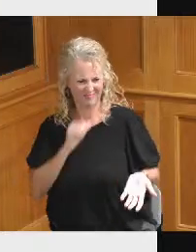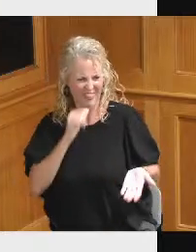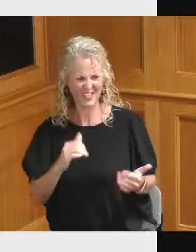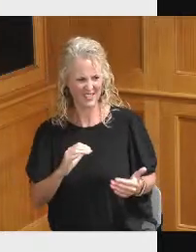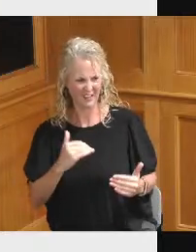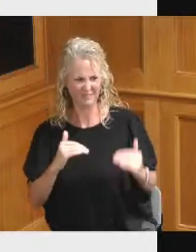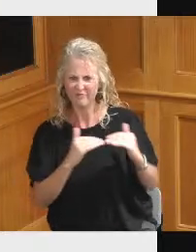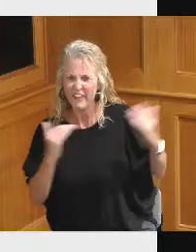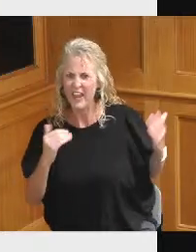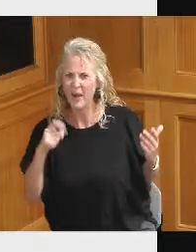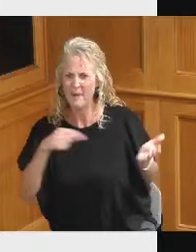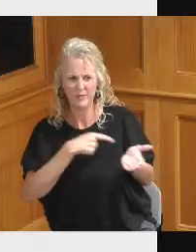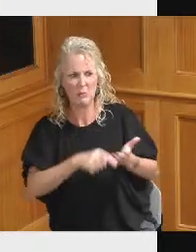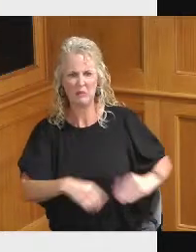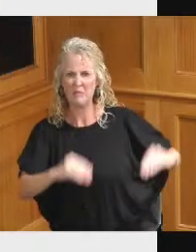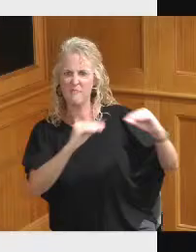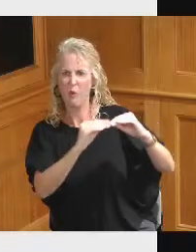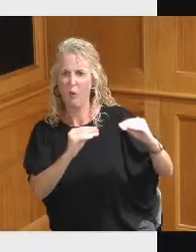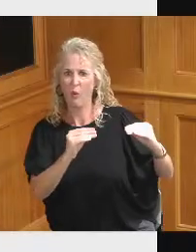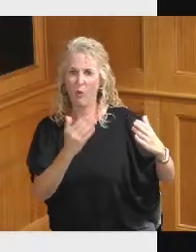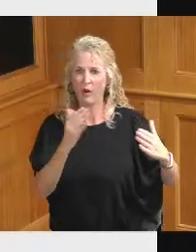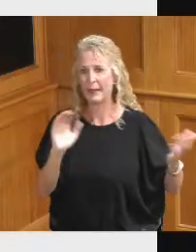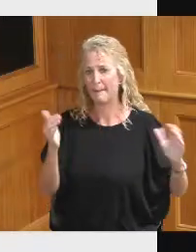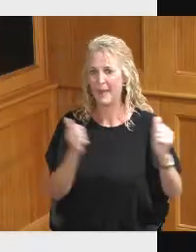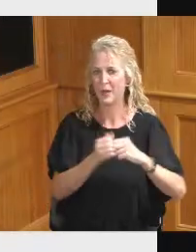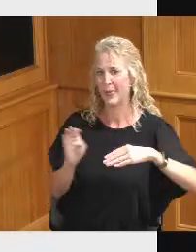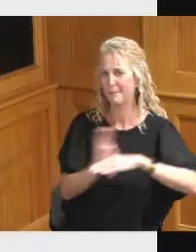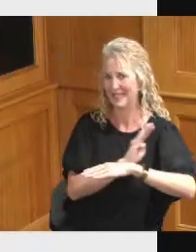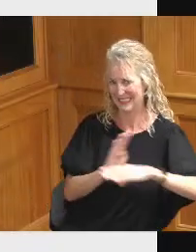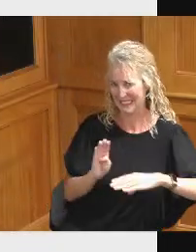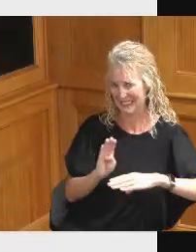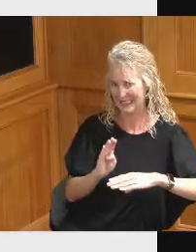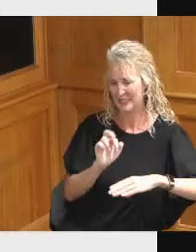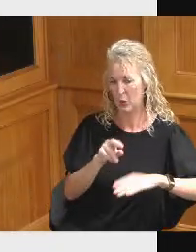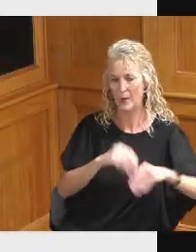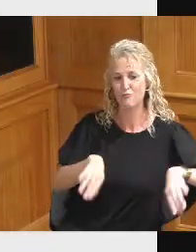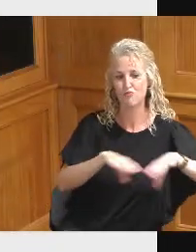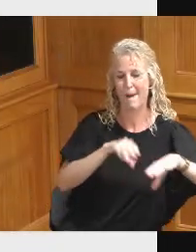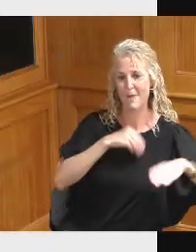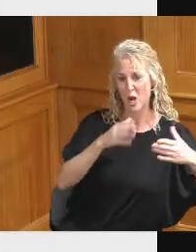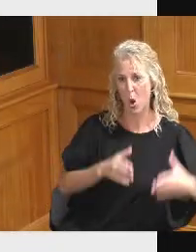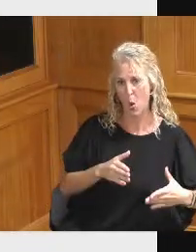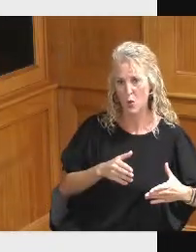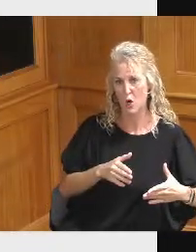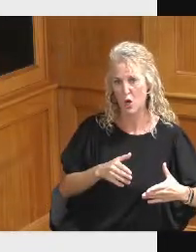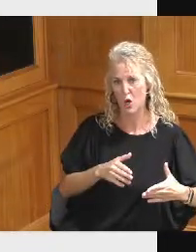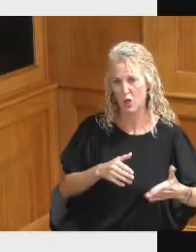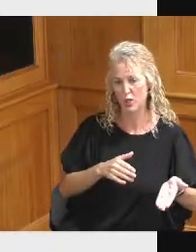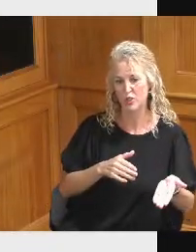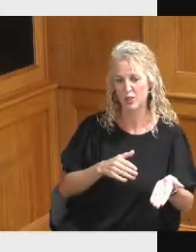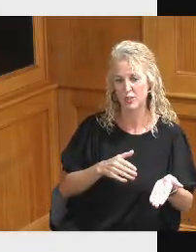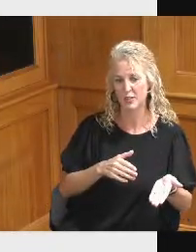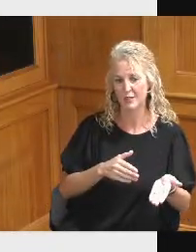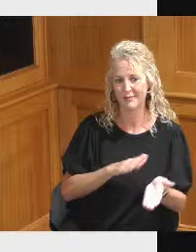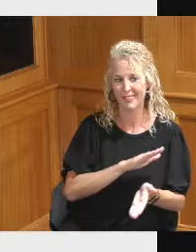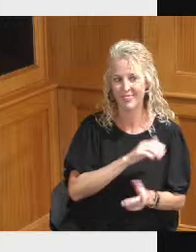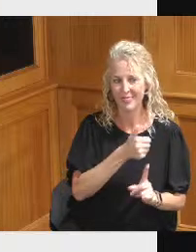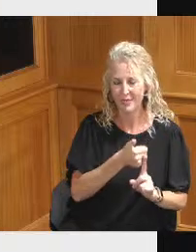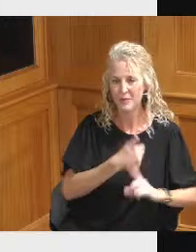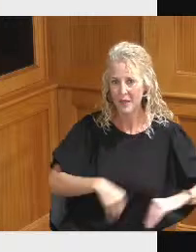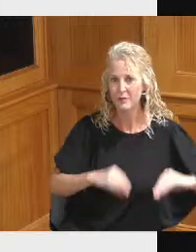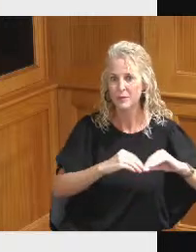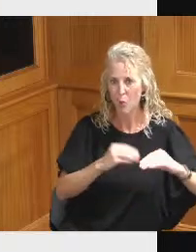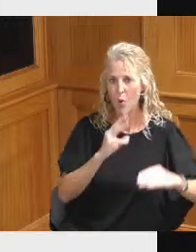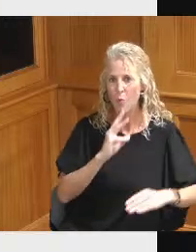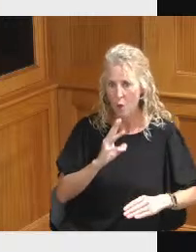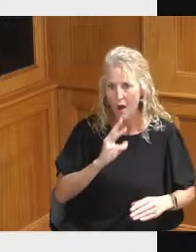share. If there are commercial or industrial customers or property owners that are contributing more flow than